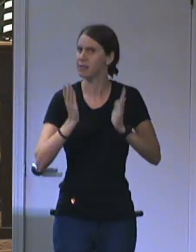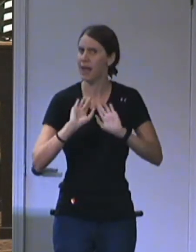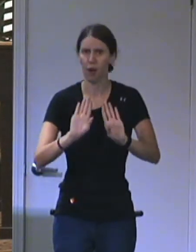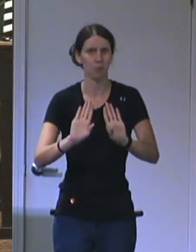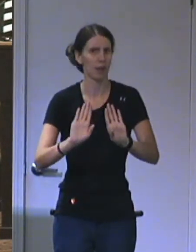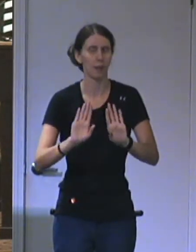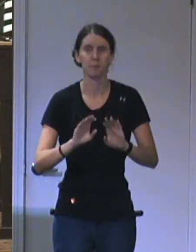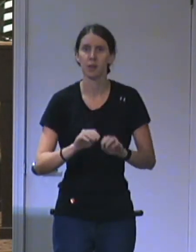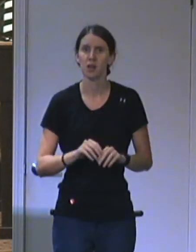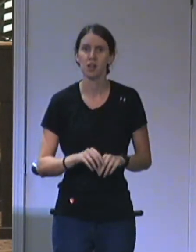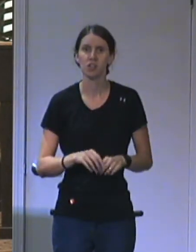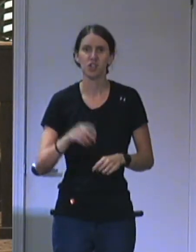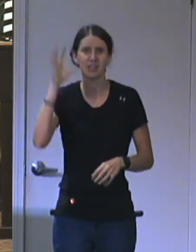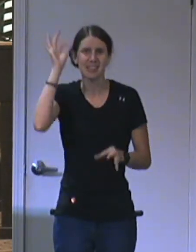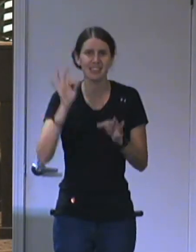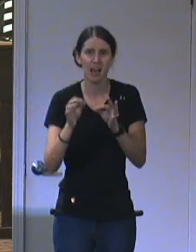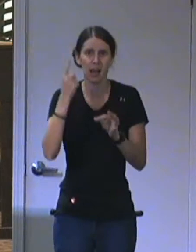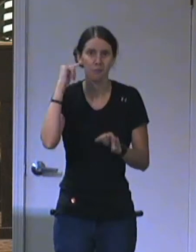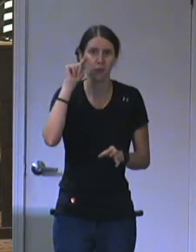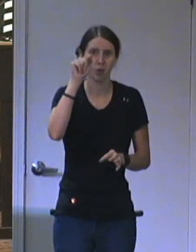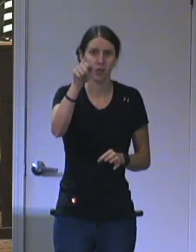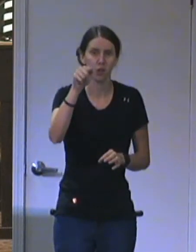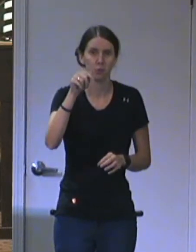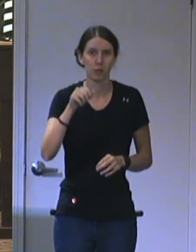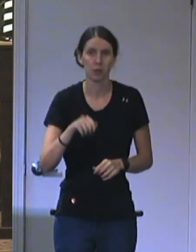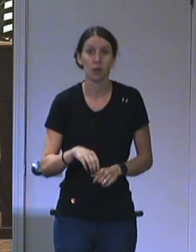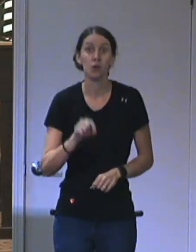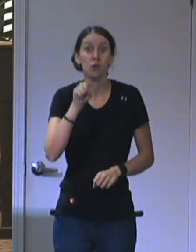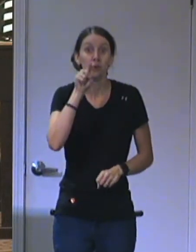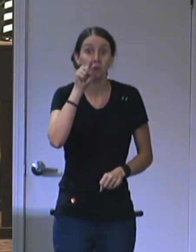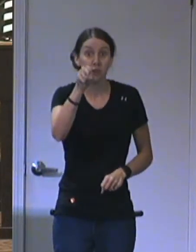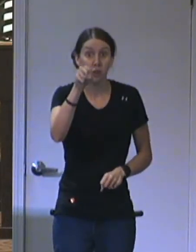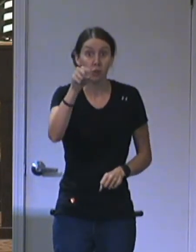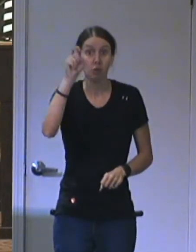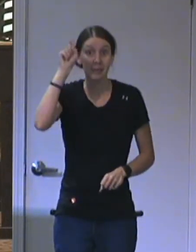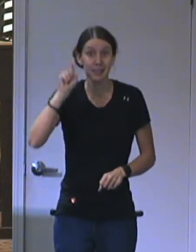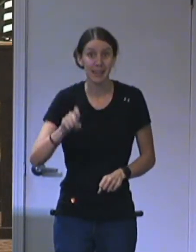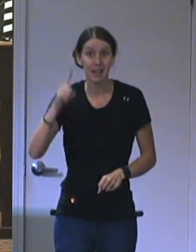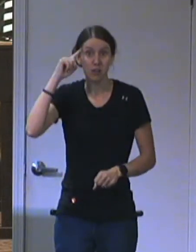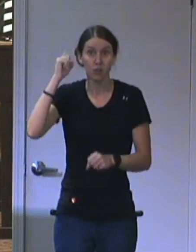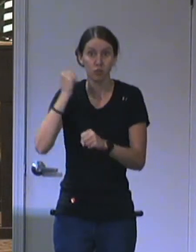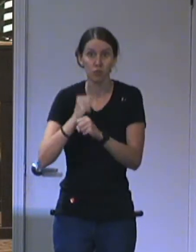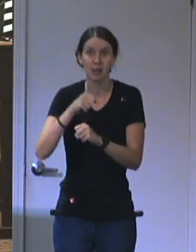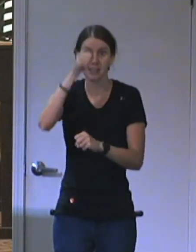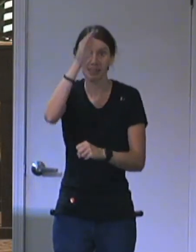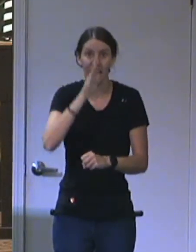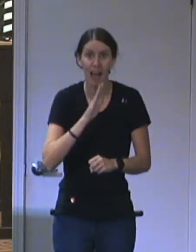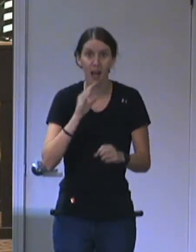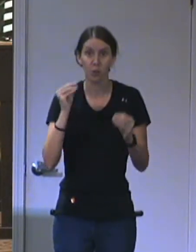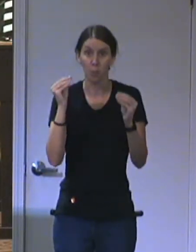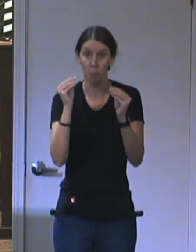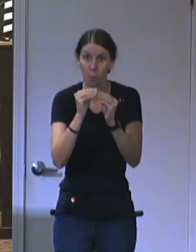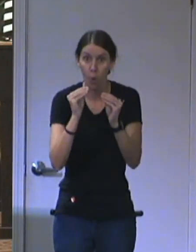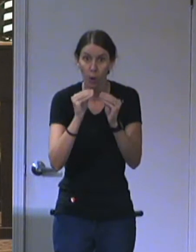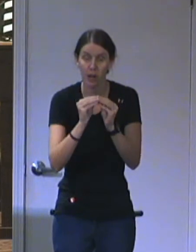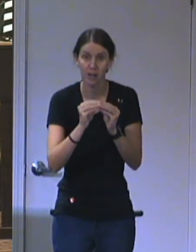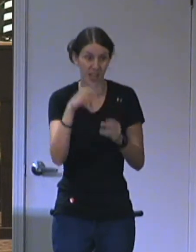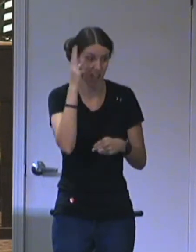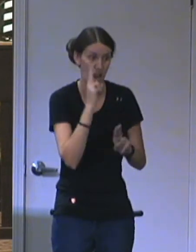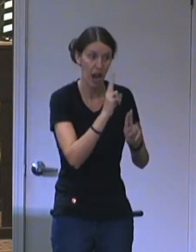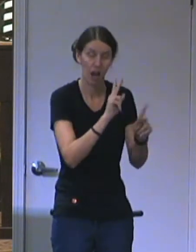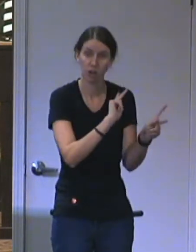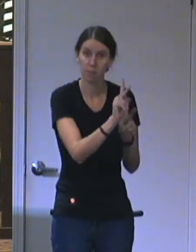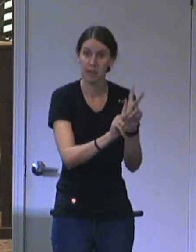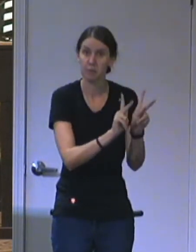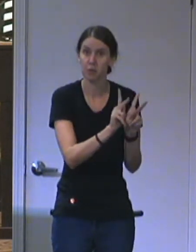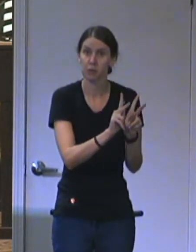you make decisions, what you do. You have to trust God more than you fear them. You have to love God more than you